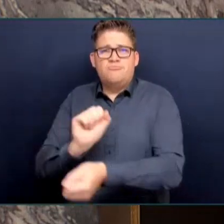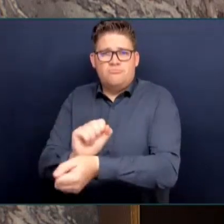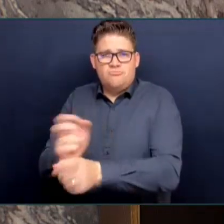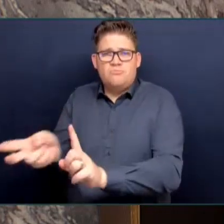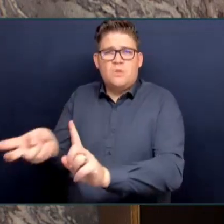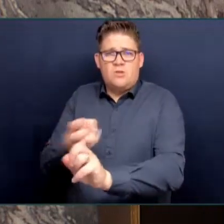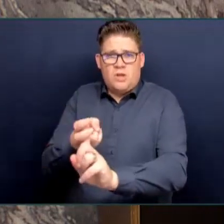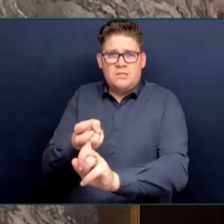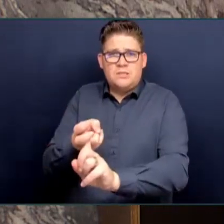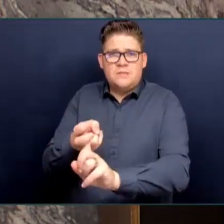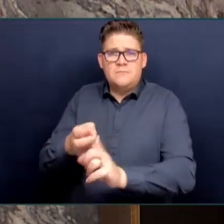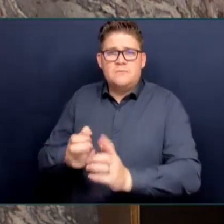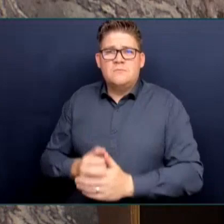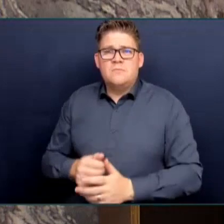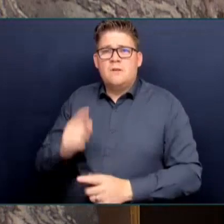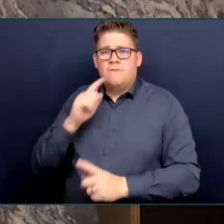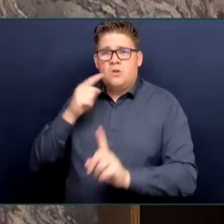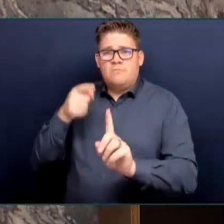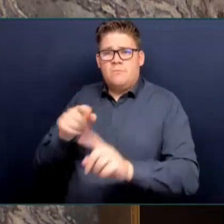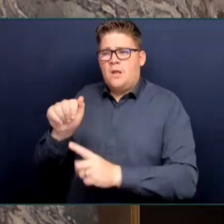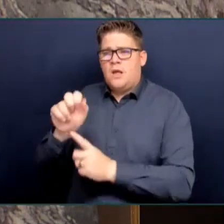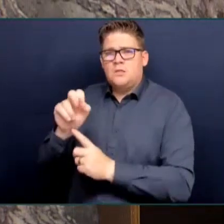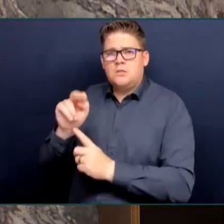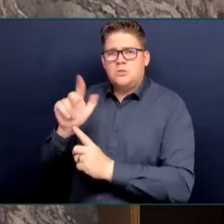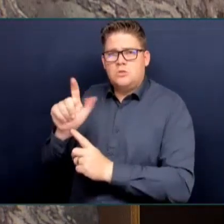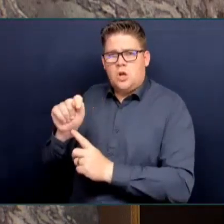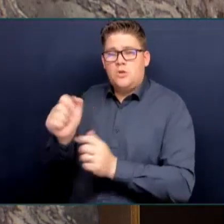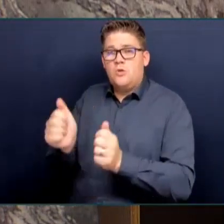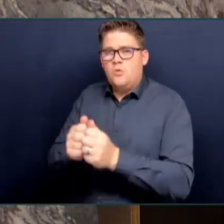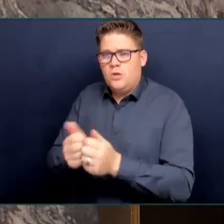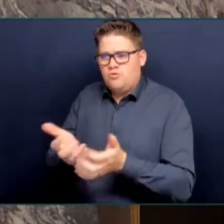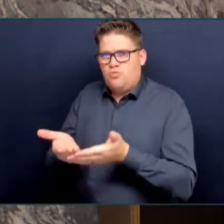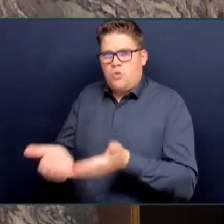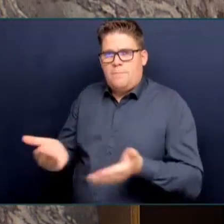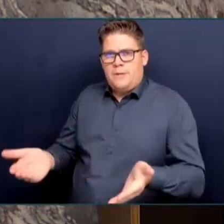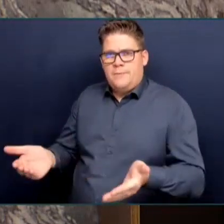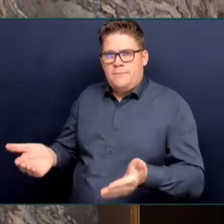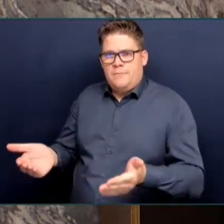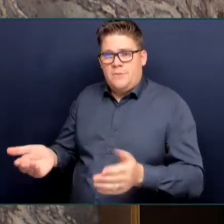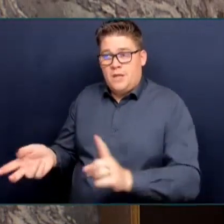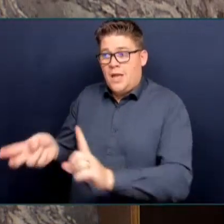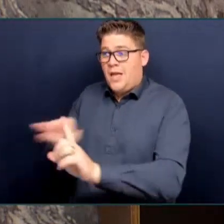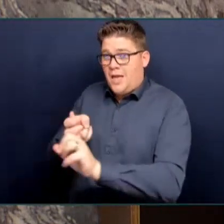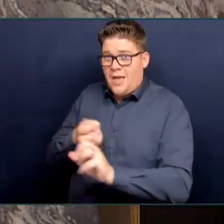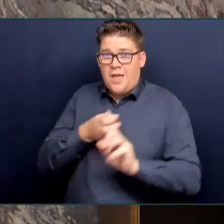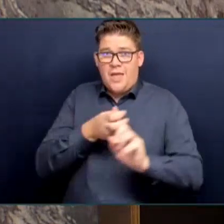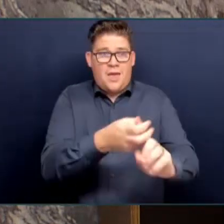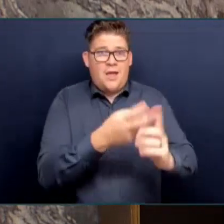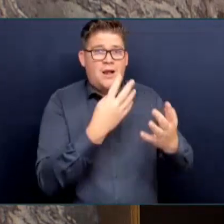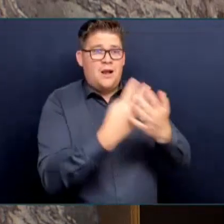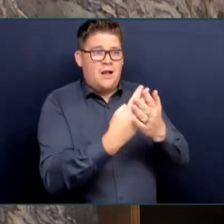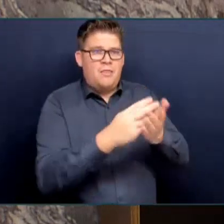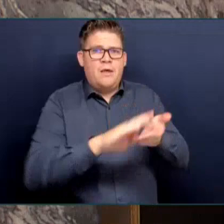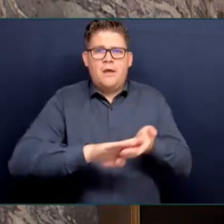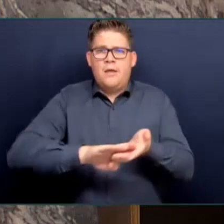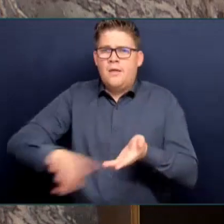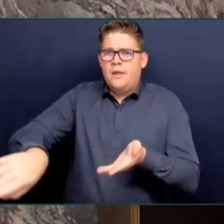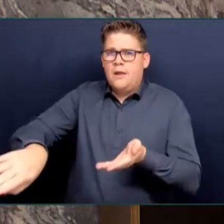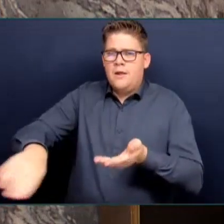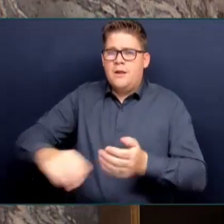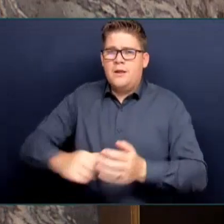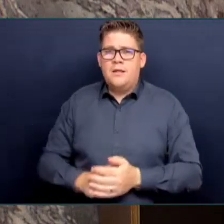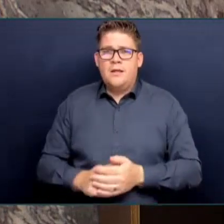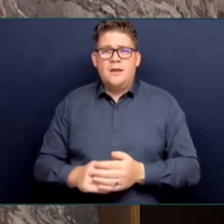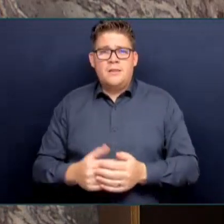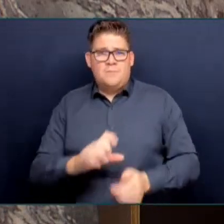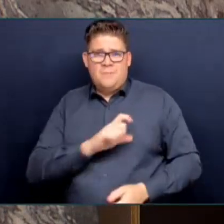police have issued a warning that he is very dangerous and a threat to public safety. Mr. Speaker, if the Premier had acted even just